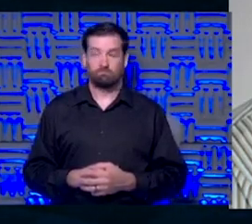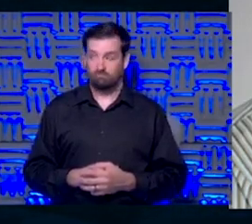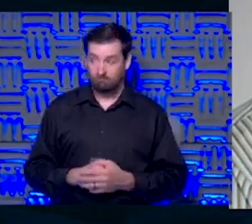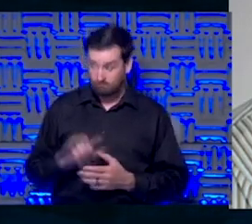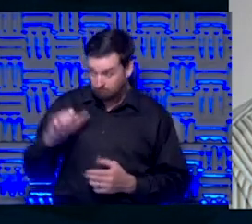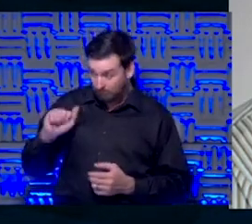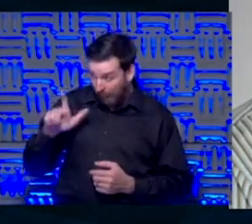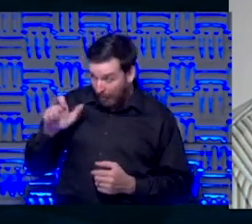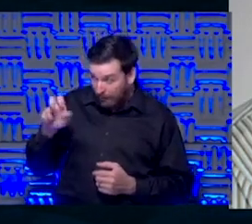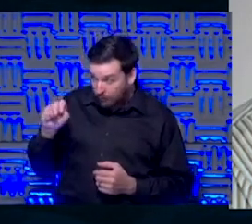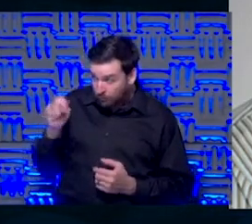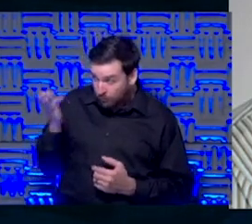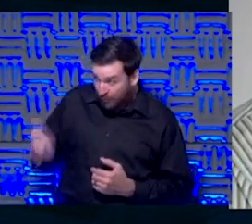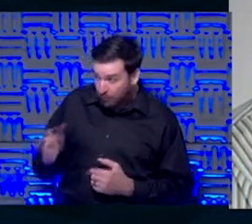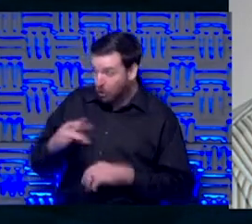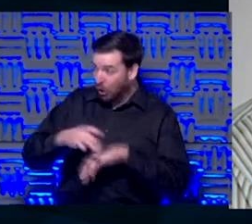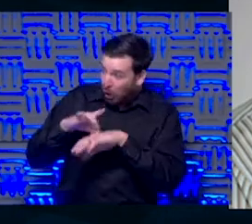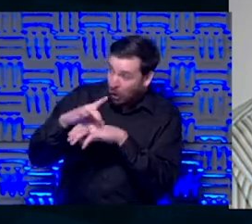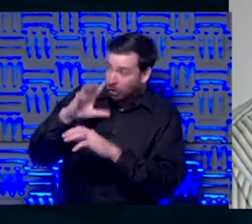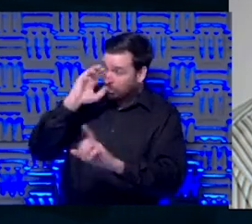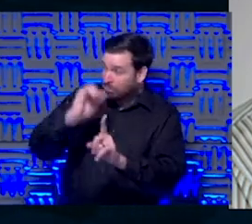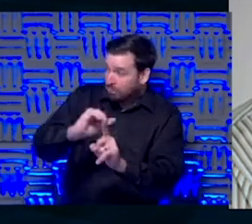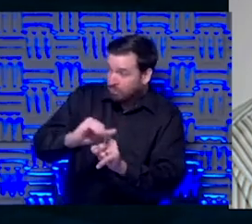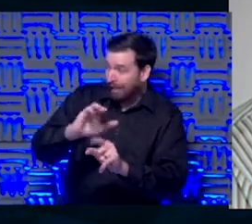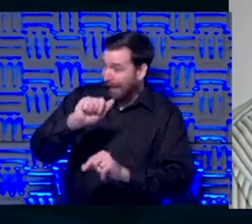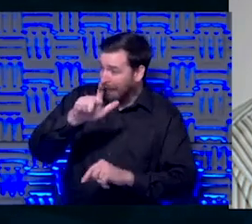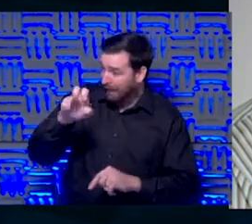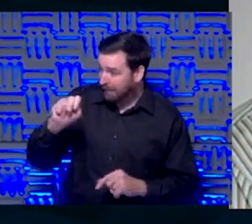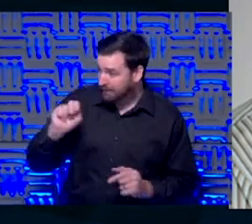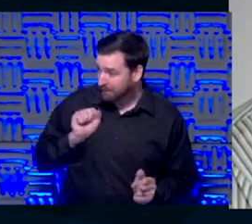Alan, are you out there? Earth to Alan.